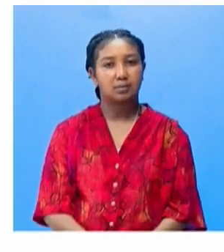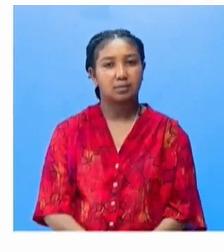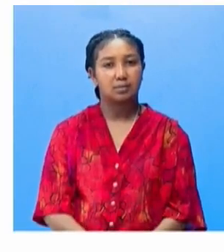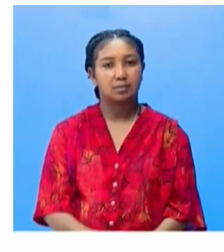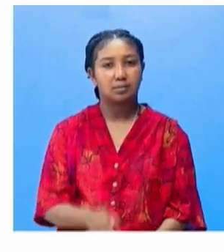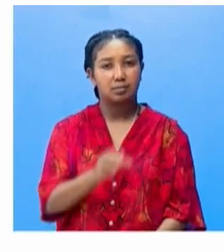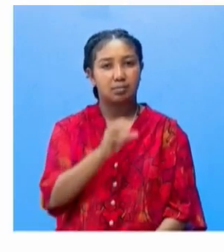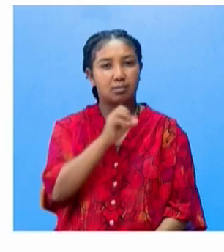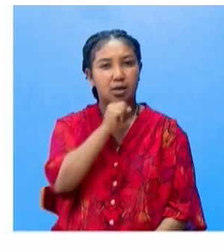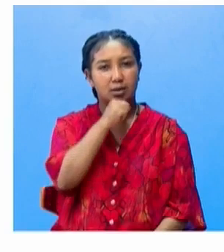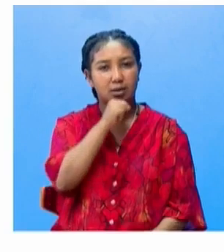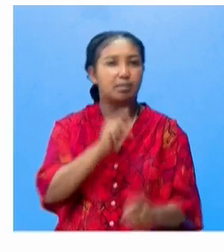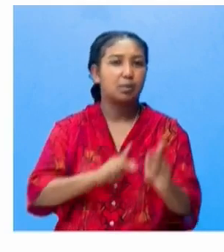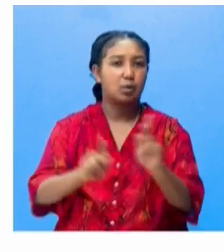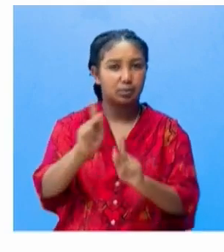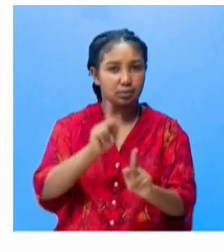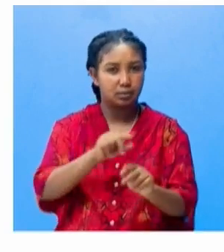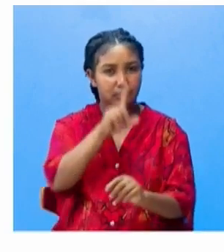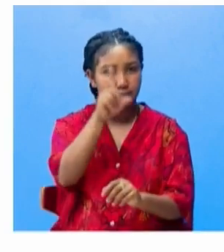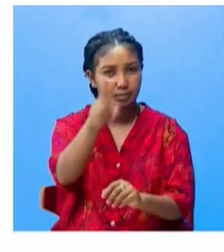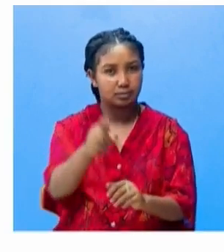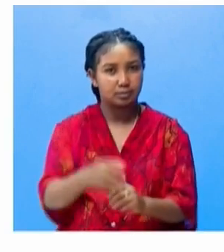elder people?